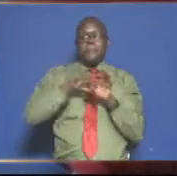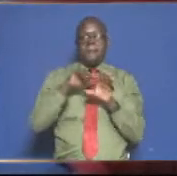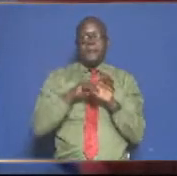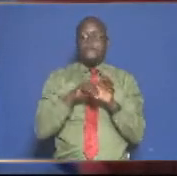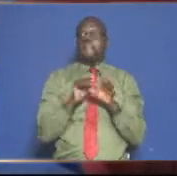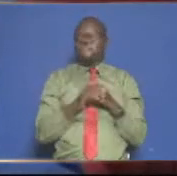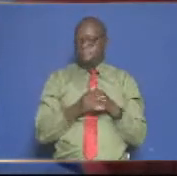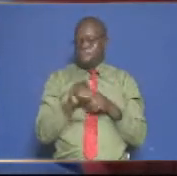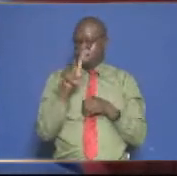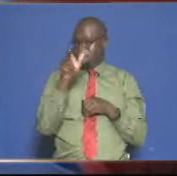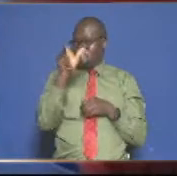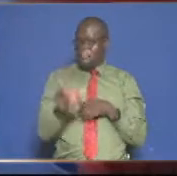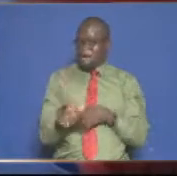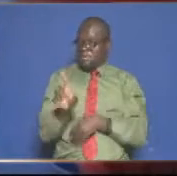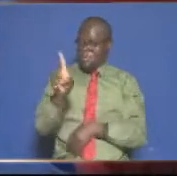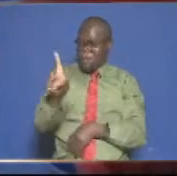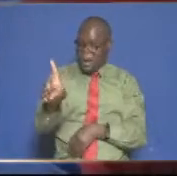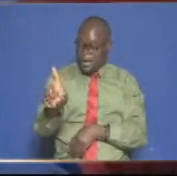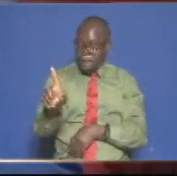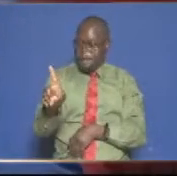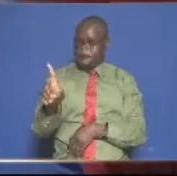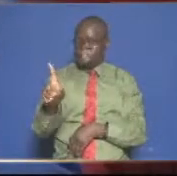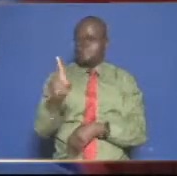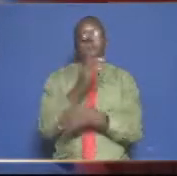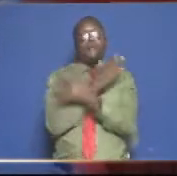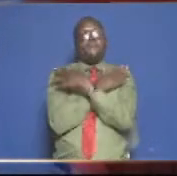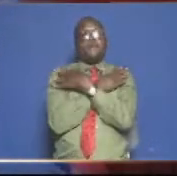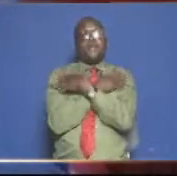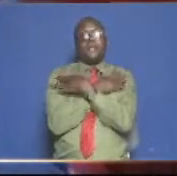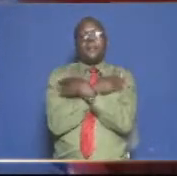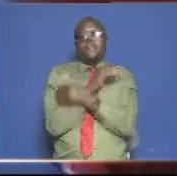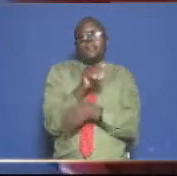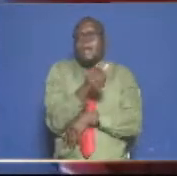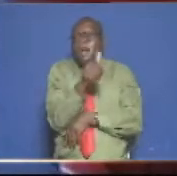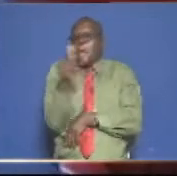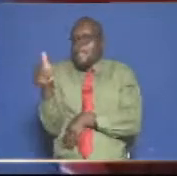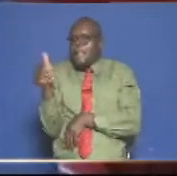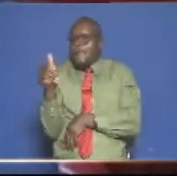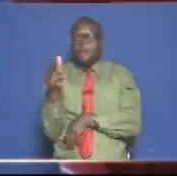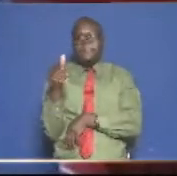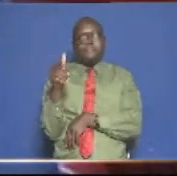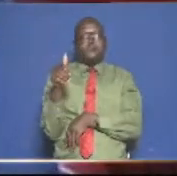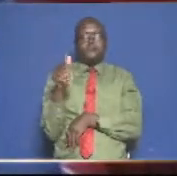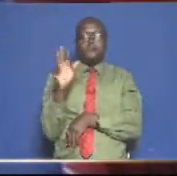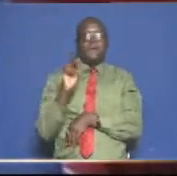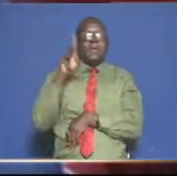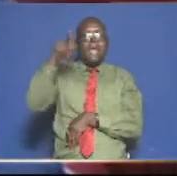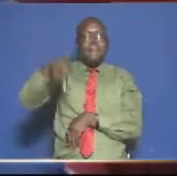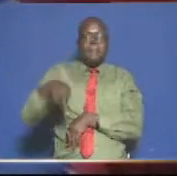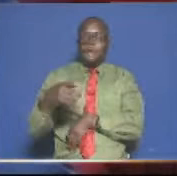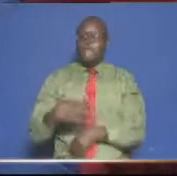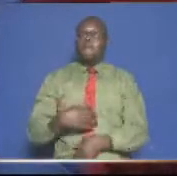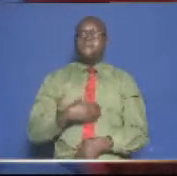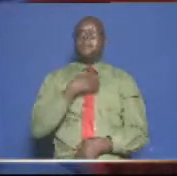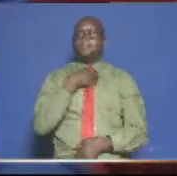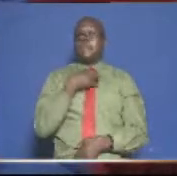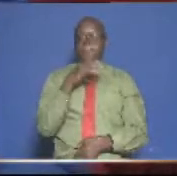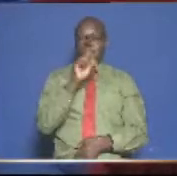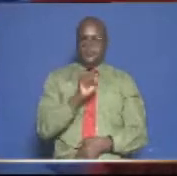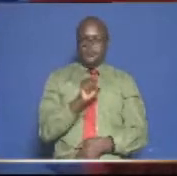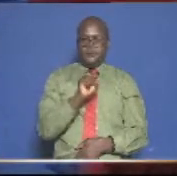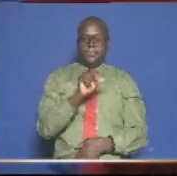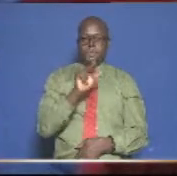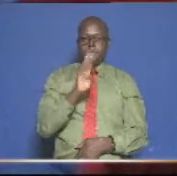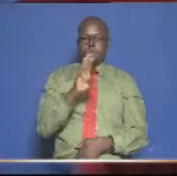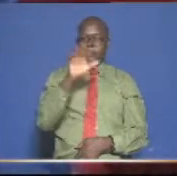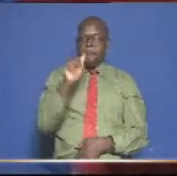This is one person among my friends. There is no member of Parliament who has visited Suba South